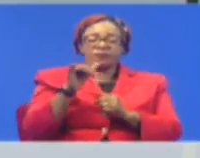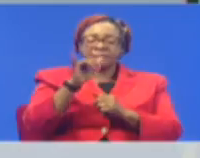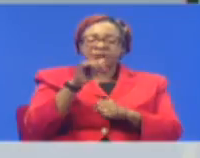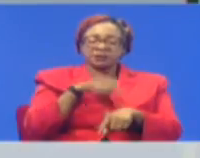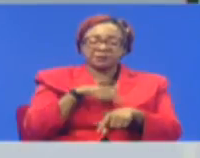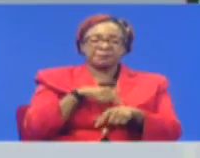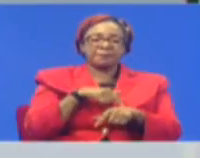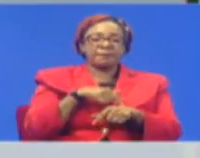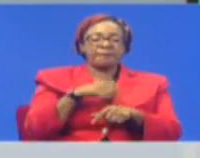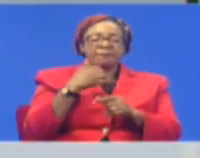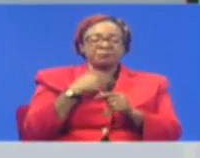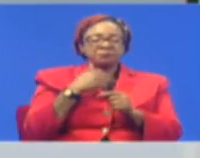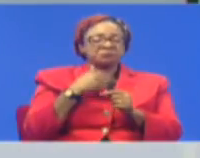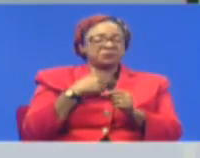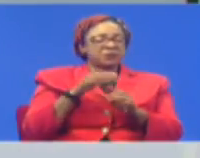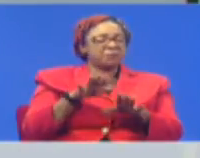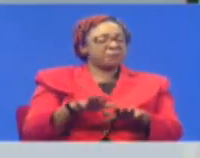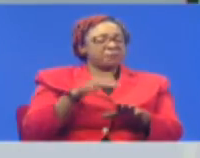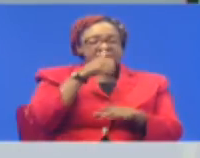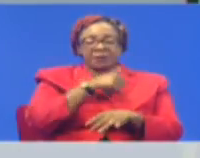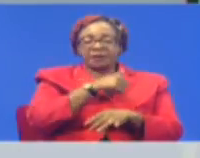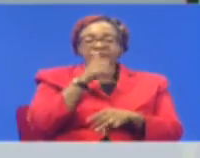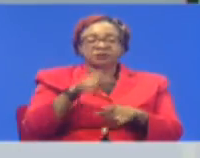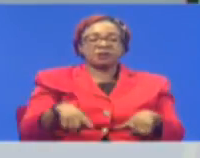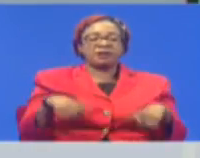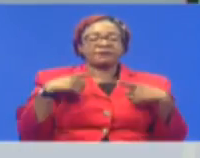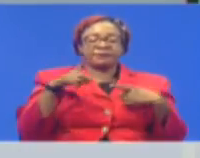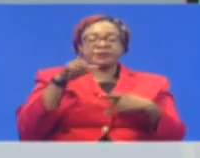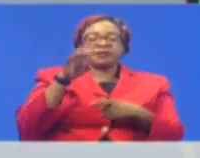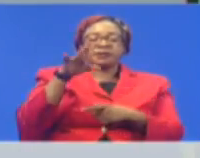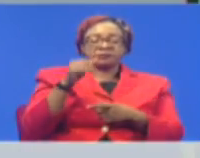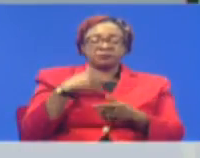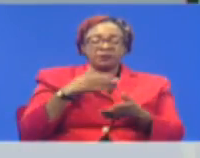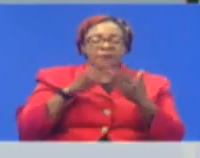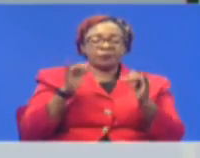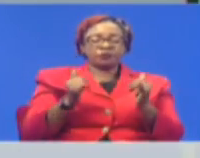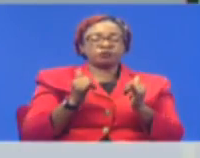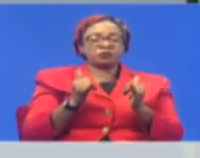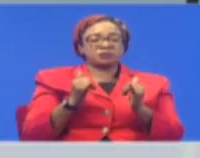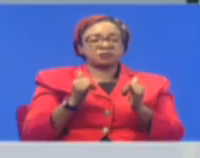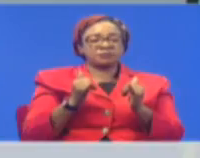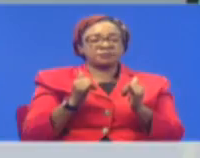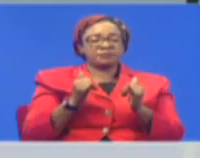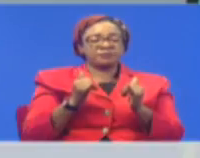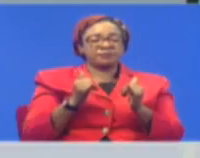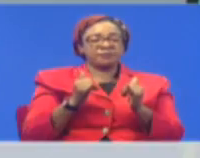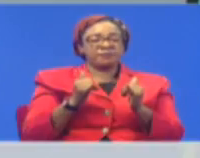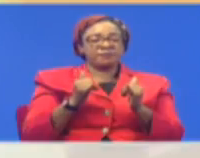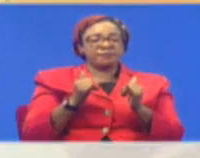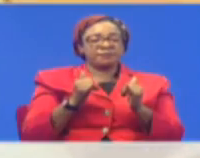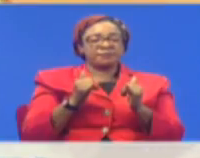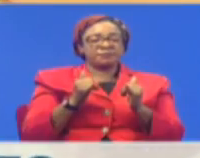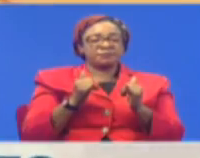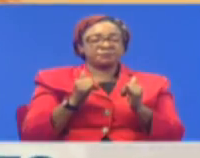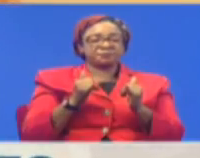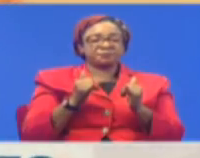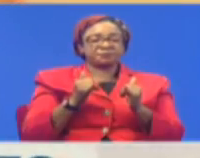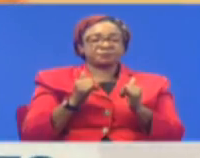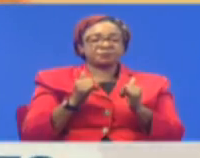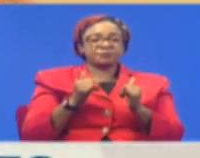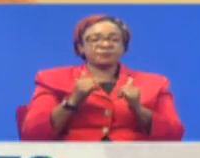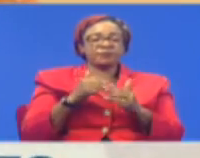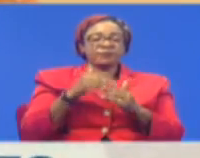maintained a low-key private life. Leila Mohammed has the details of his life and times. After serving in